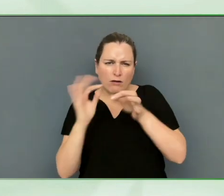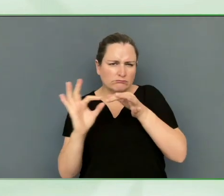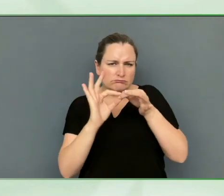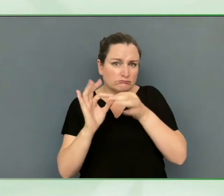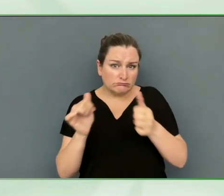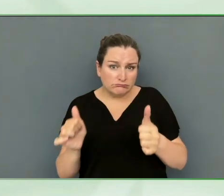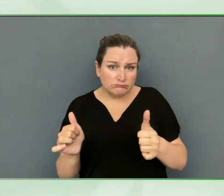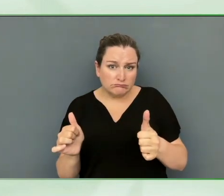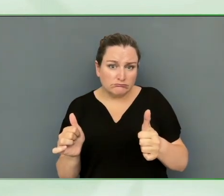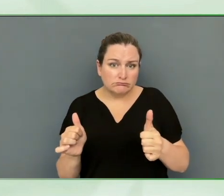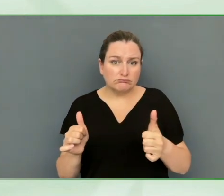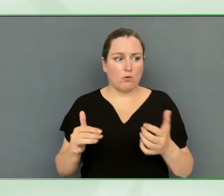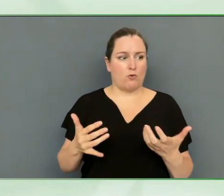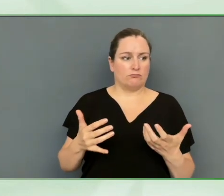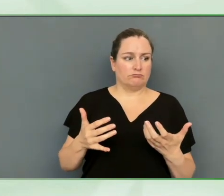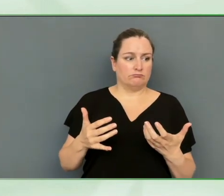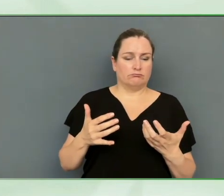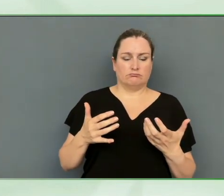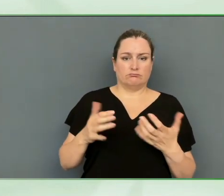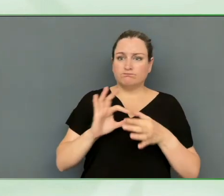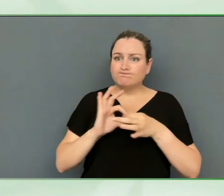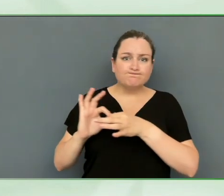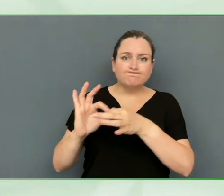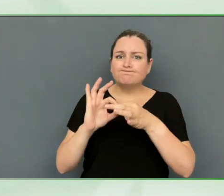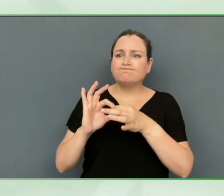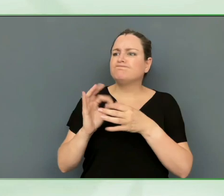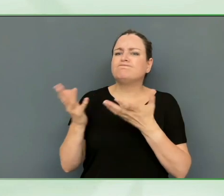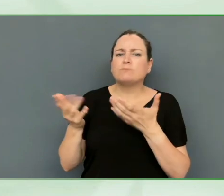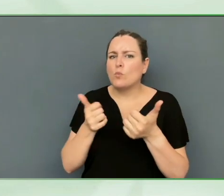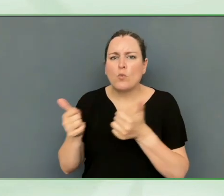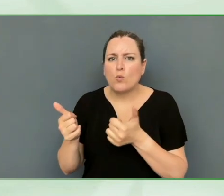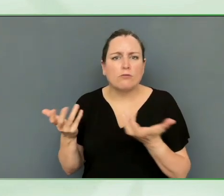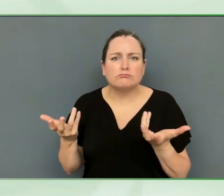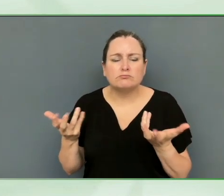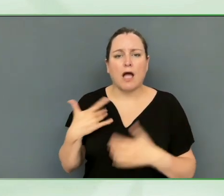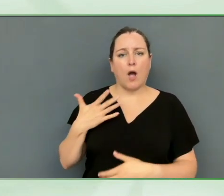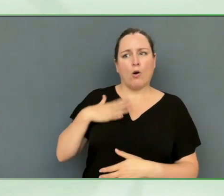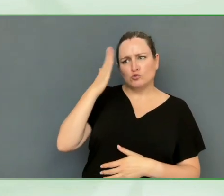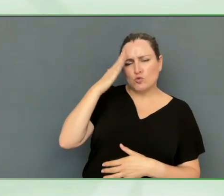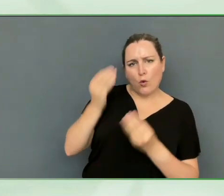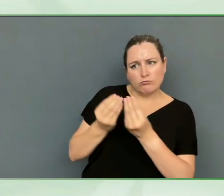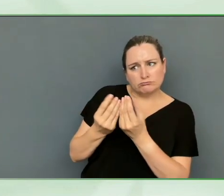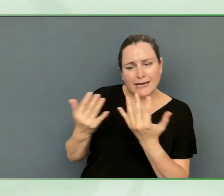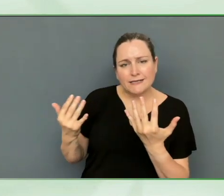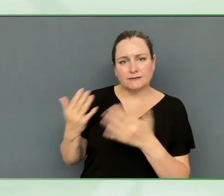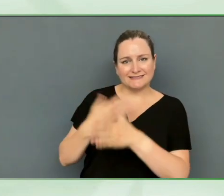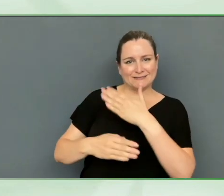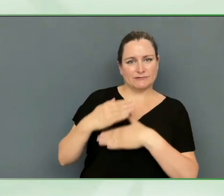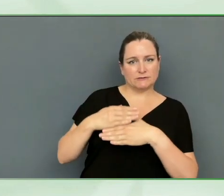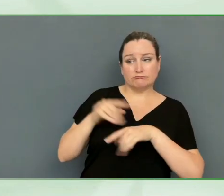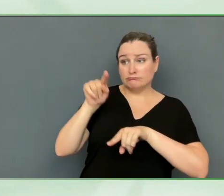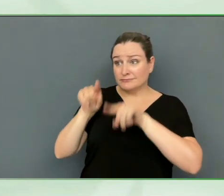employees. But it does take demographics of the types of employees you have, the diversity of your